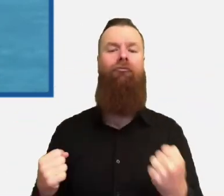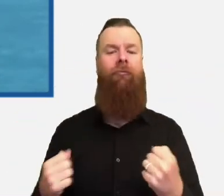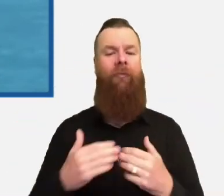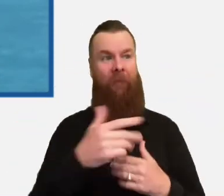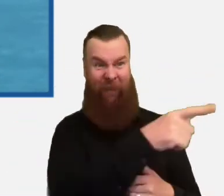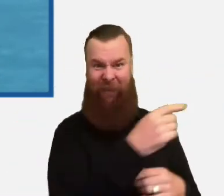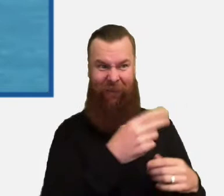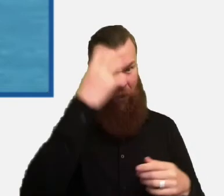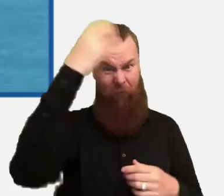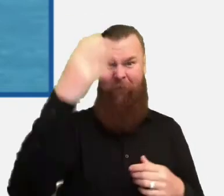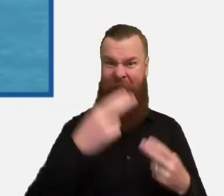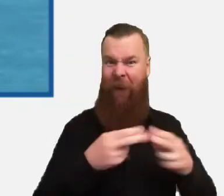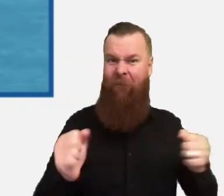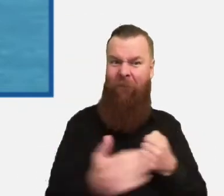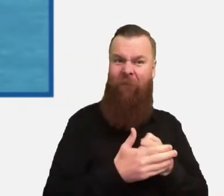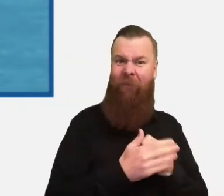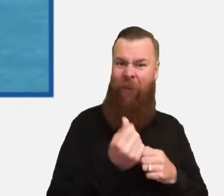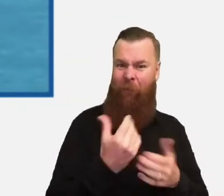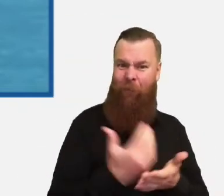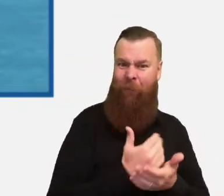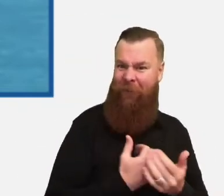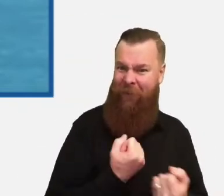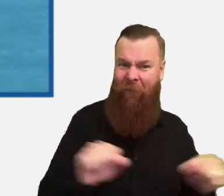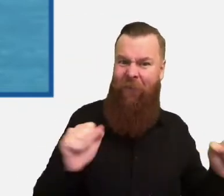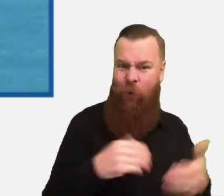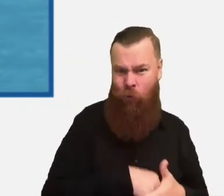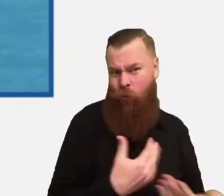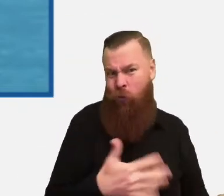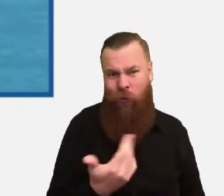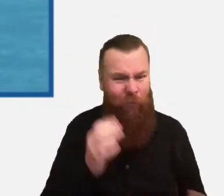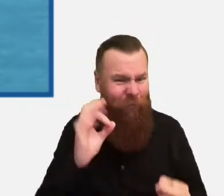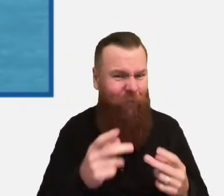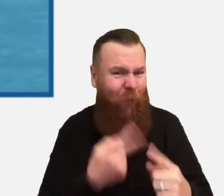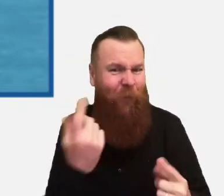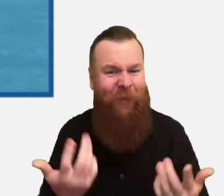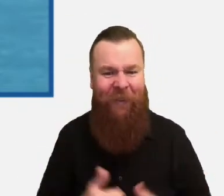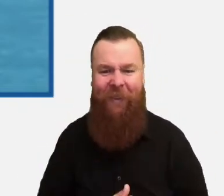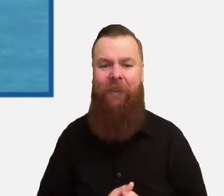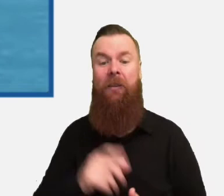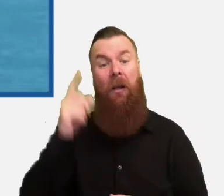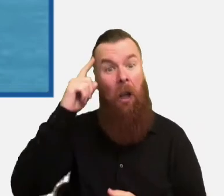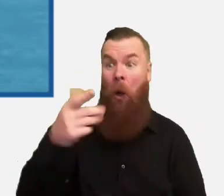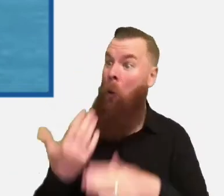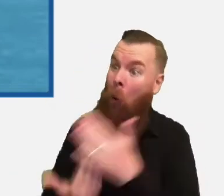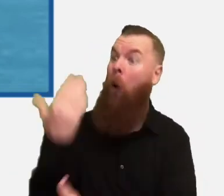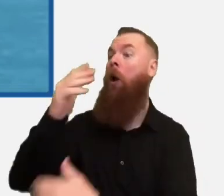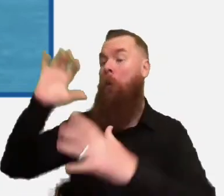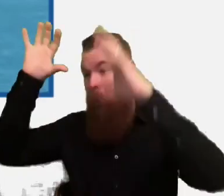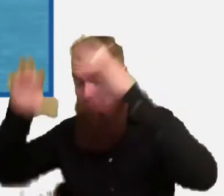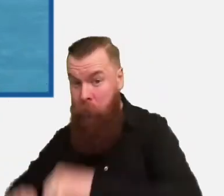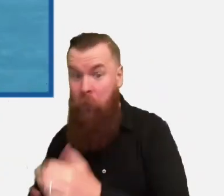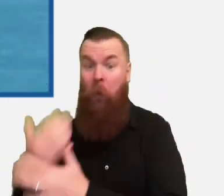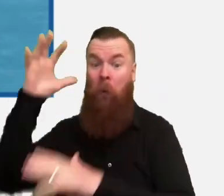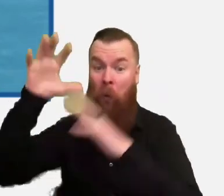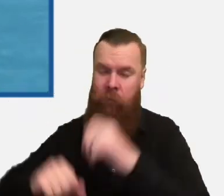of course, it means that we also avoid environmental impact through not extracting new resources. So we